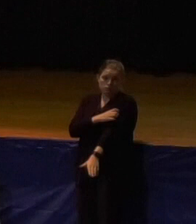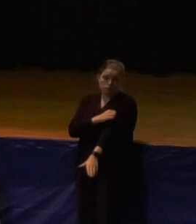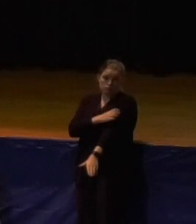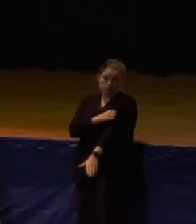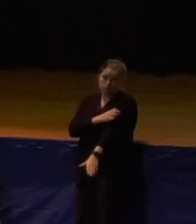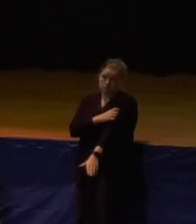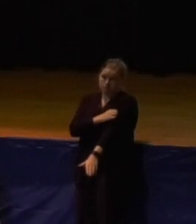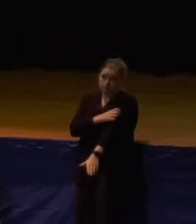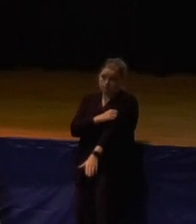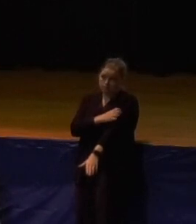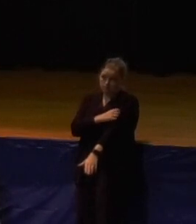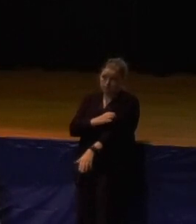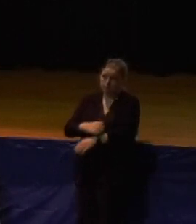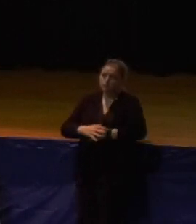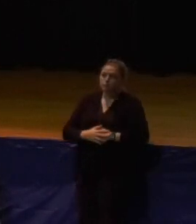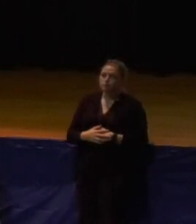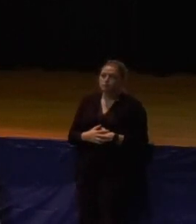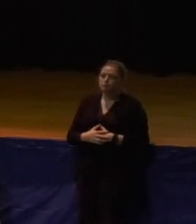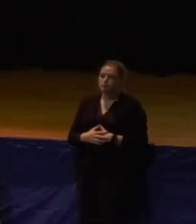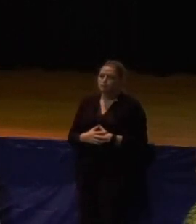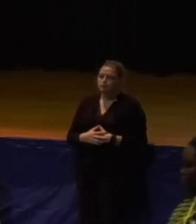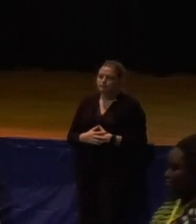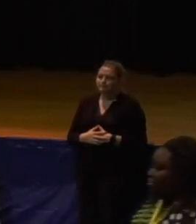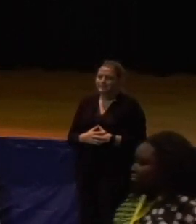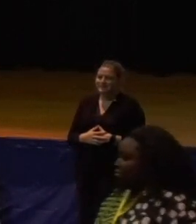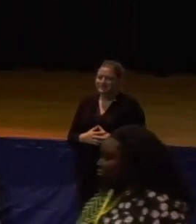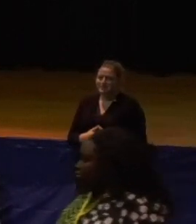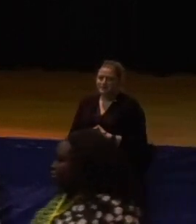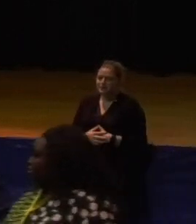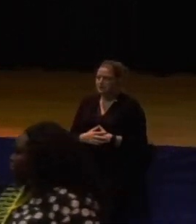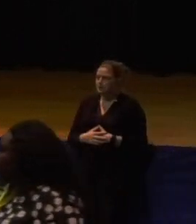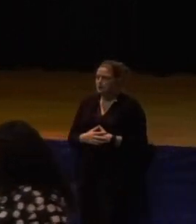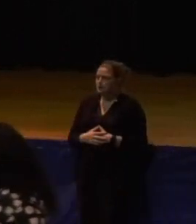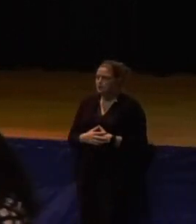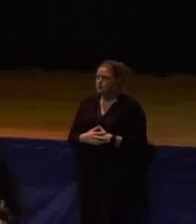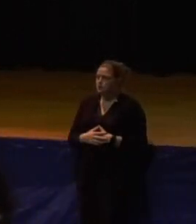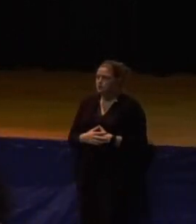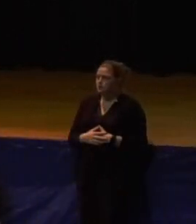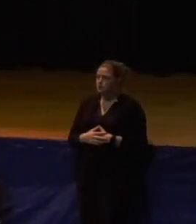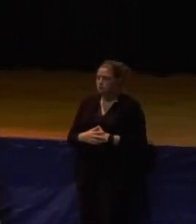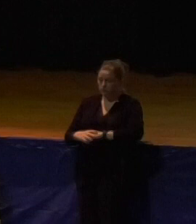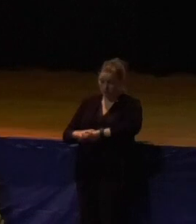so we have 2 right here, 1, and Alan, I know.